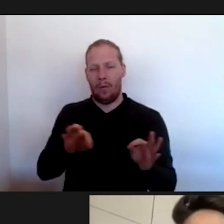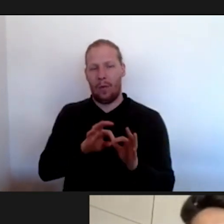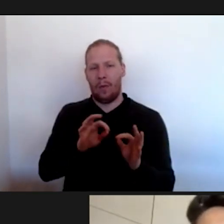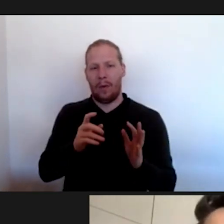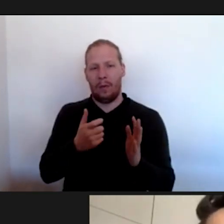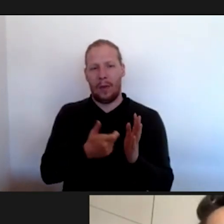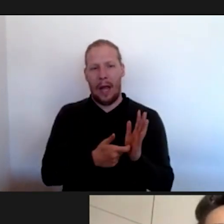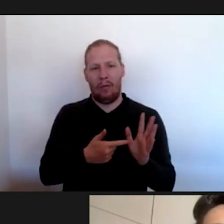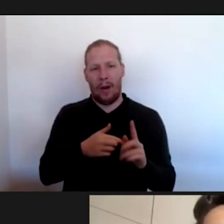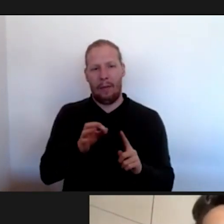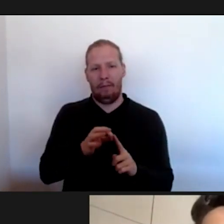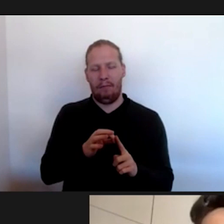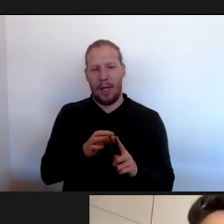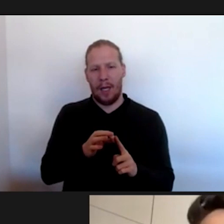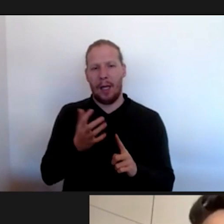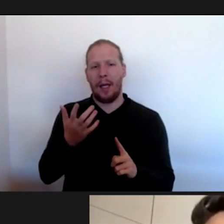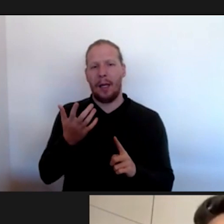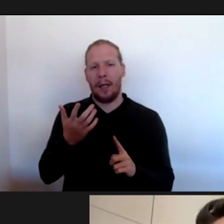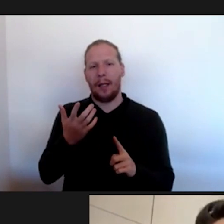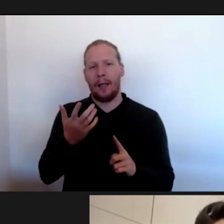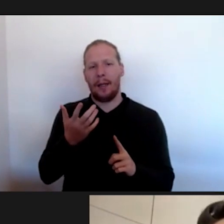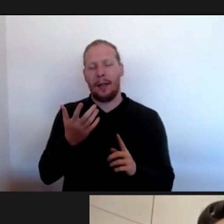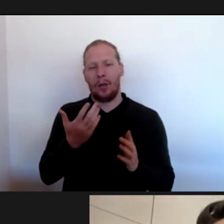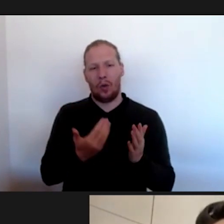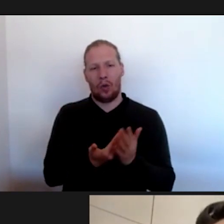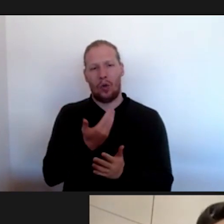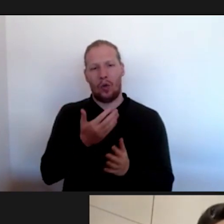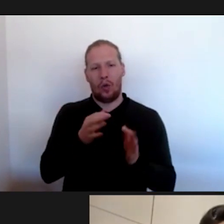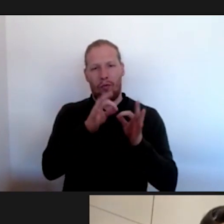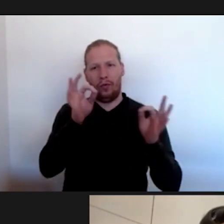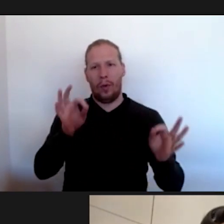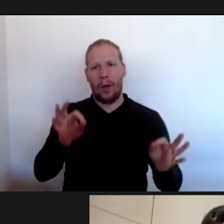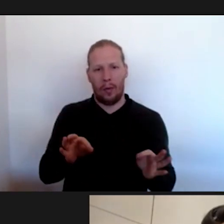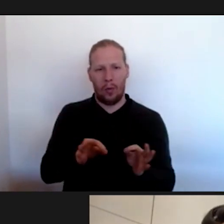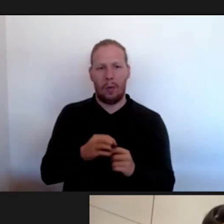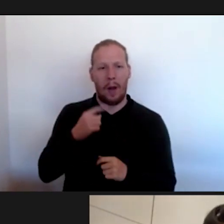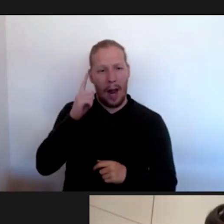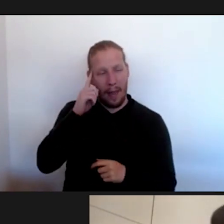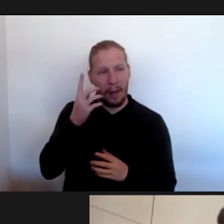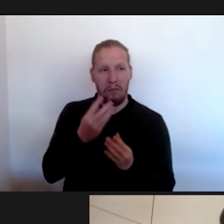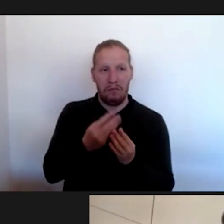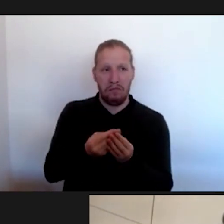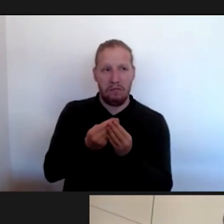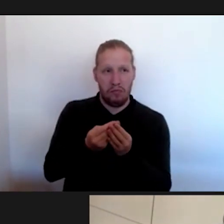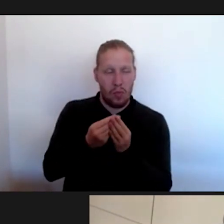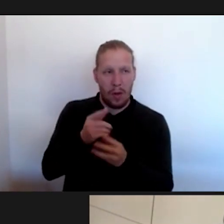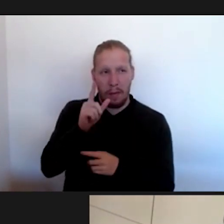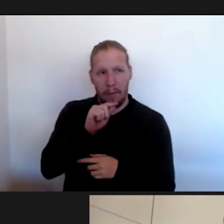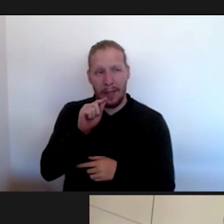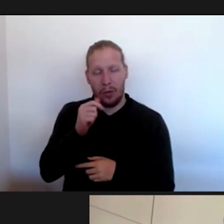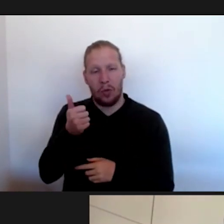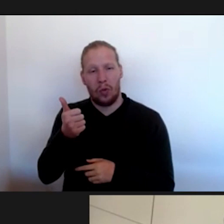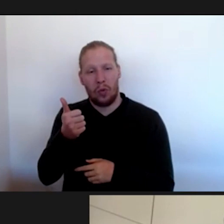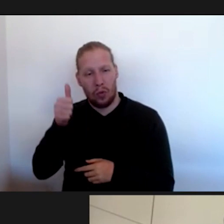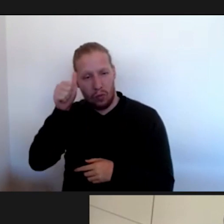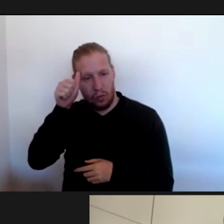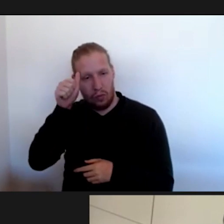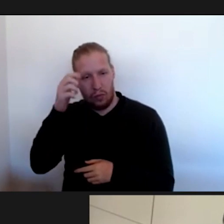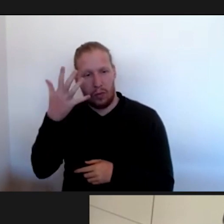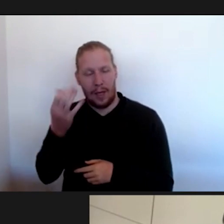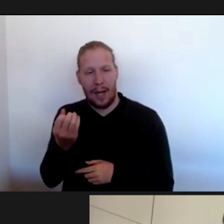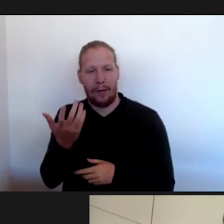that is a new framework that I think is got a lot of good potential and good insights to use in this